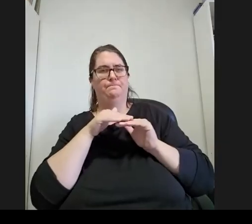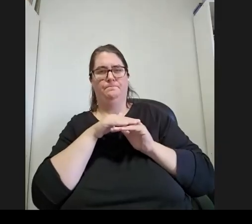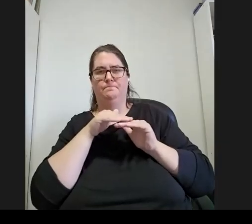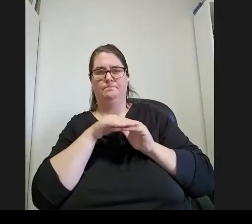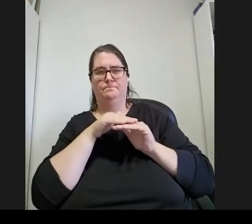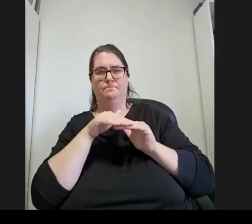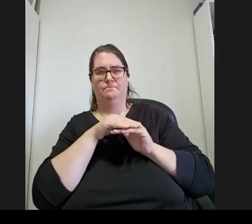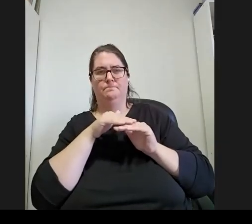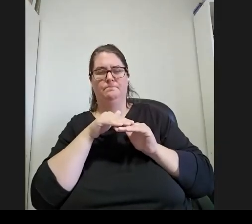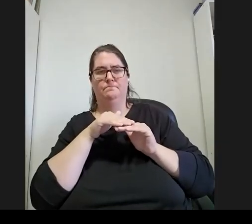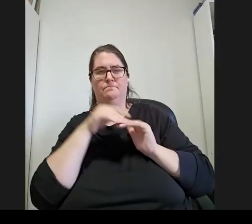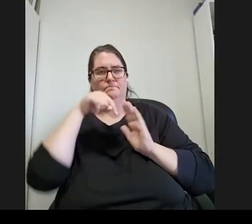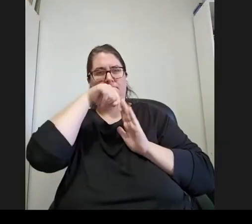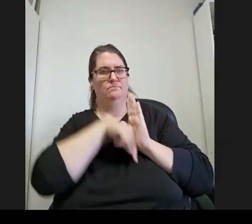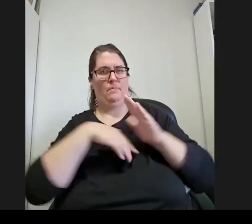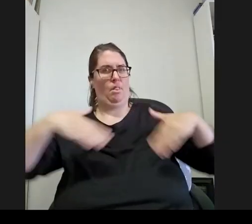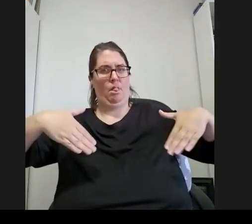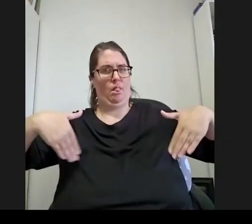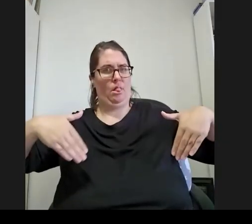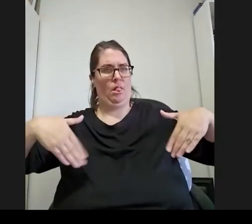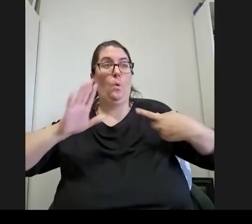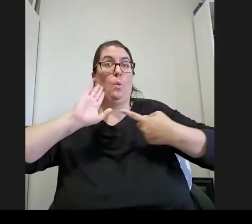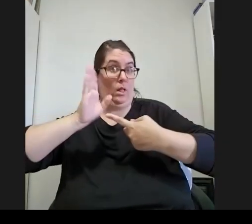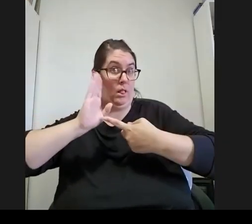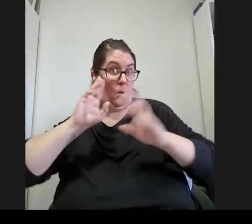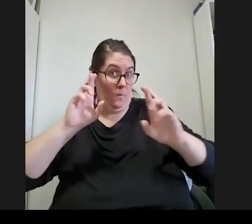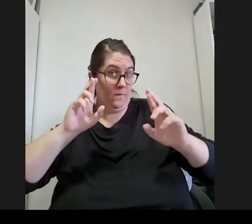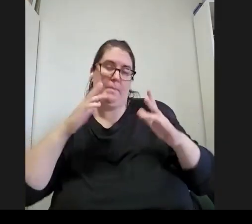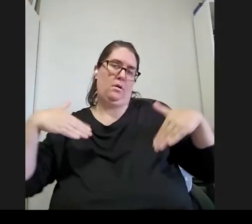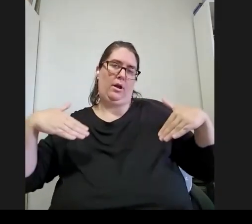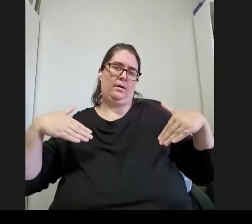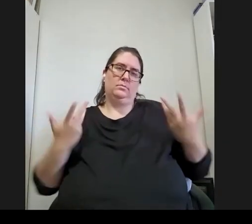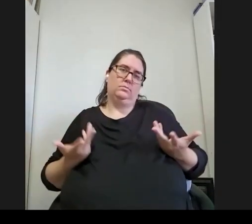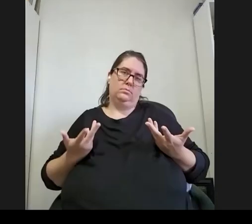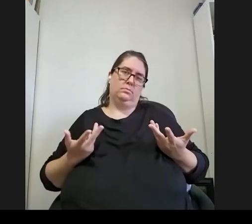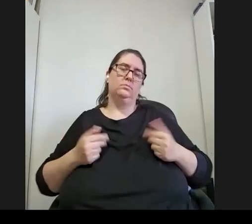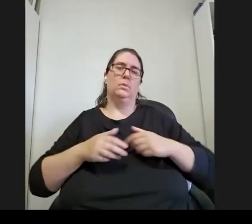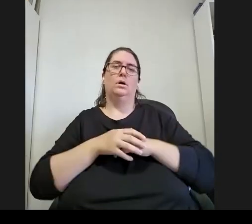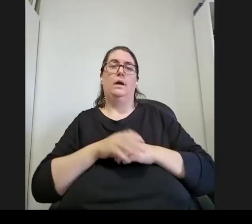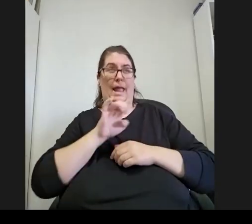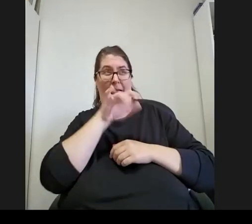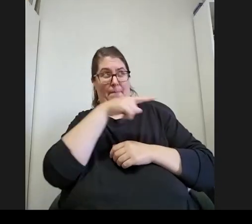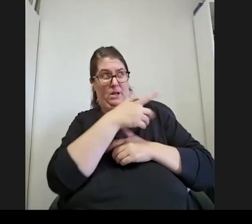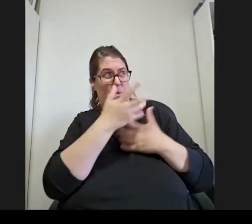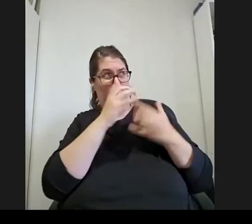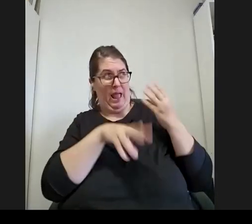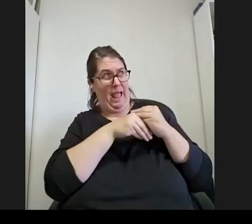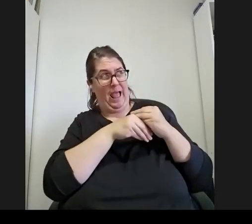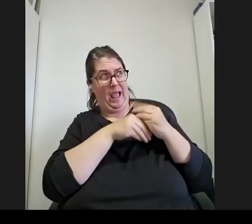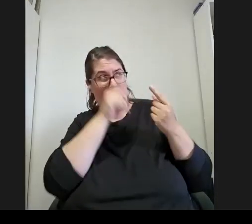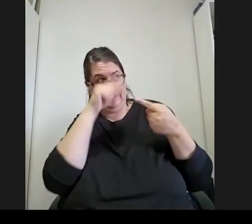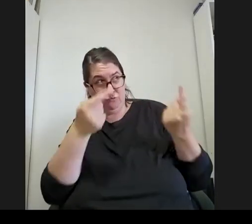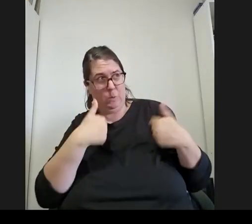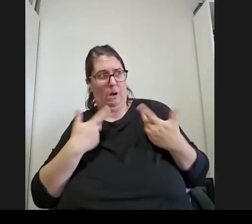necessarily as deep in that area as we would like it to be. I don't know if you agree with me